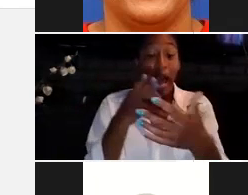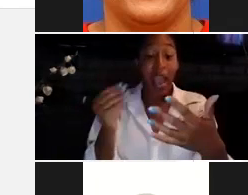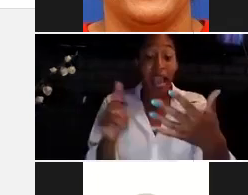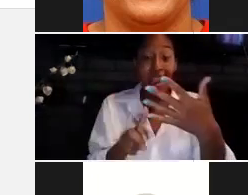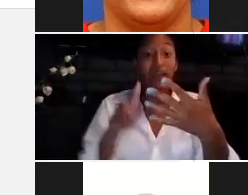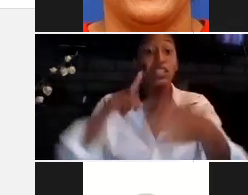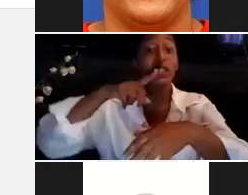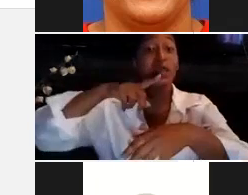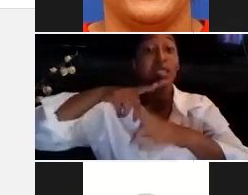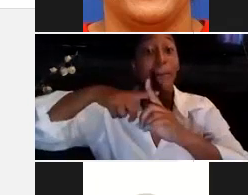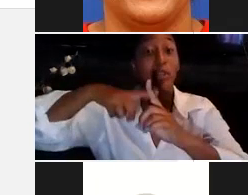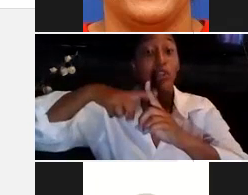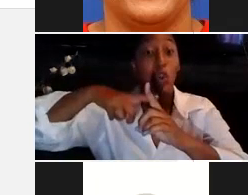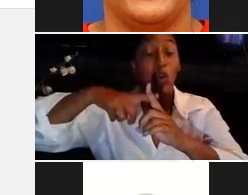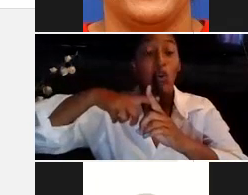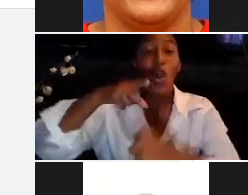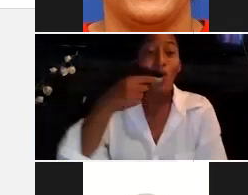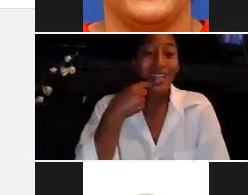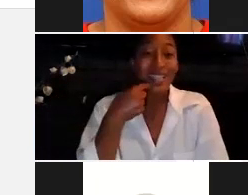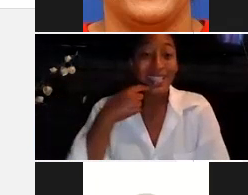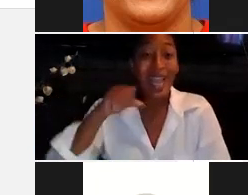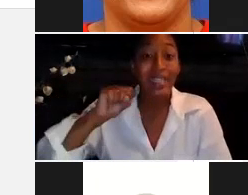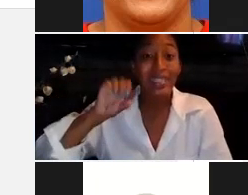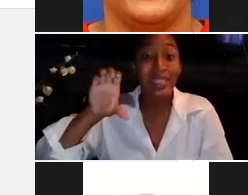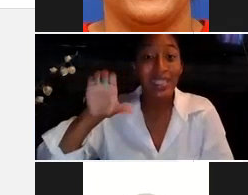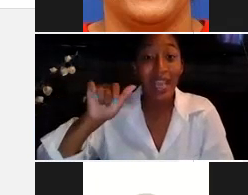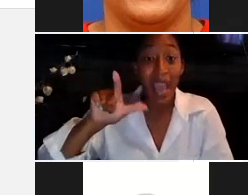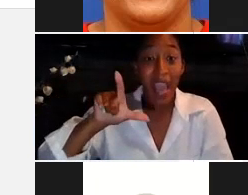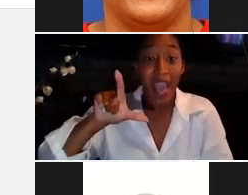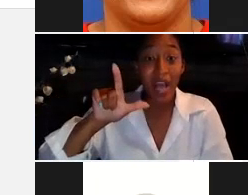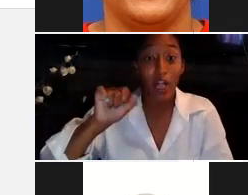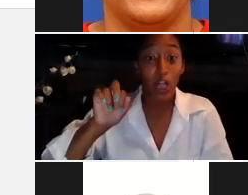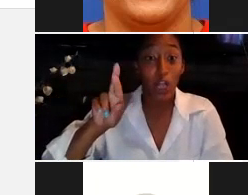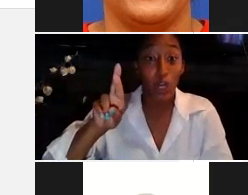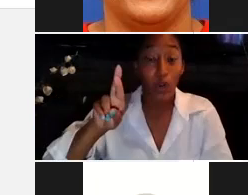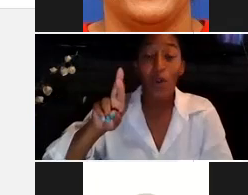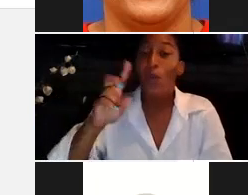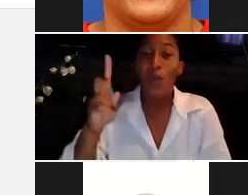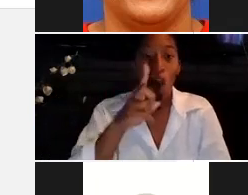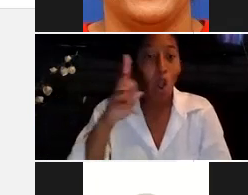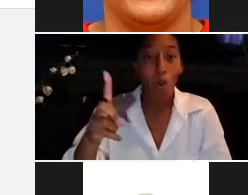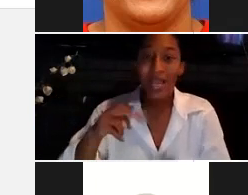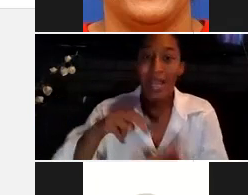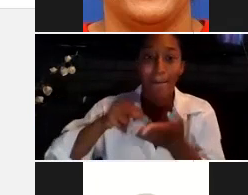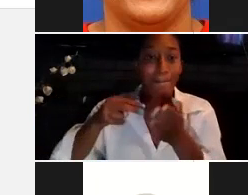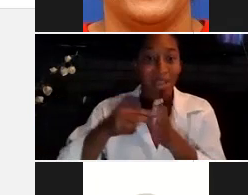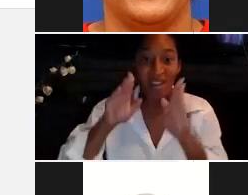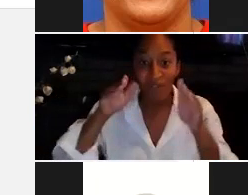scalar, we're talking about magnitude only, size